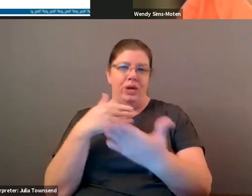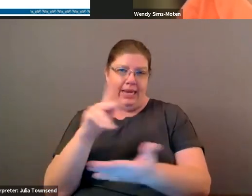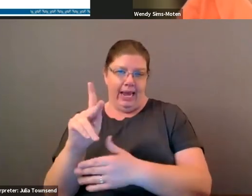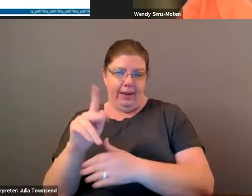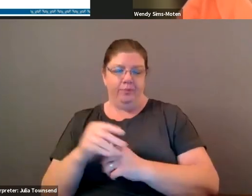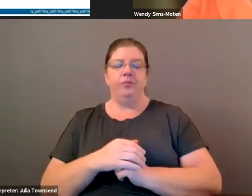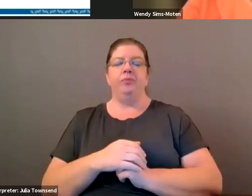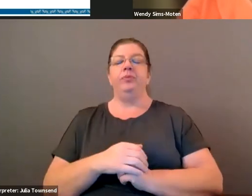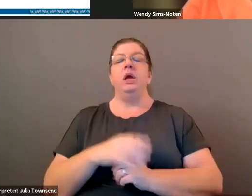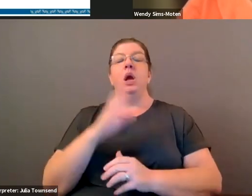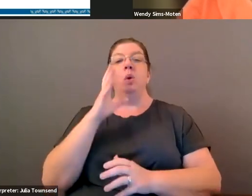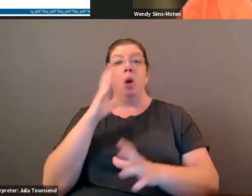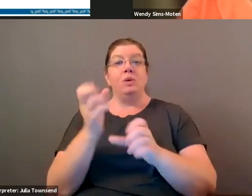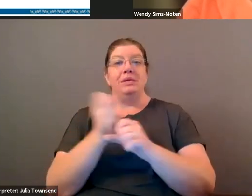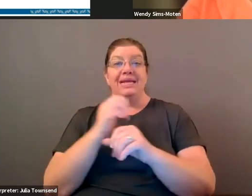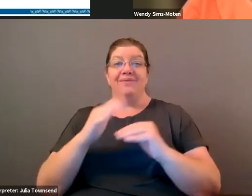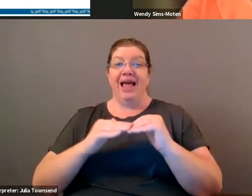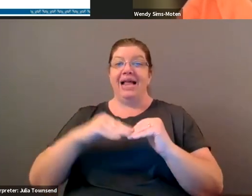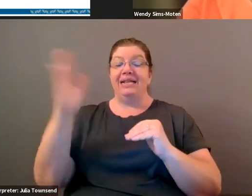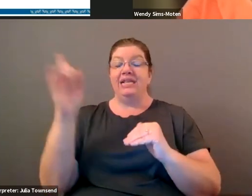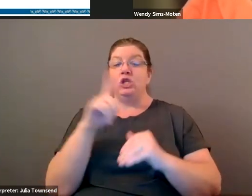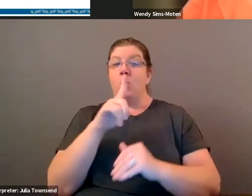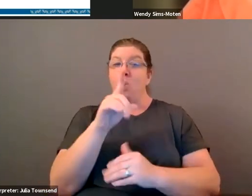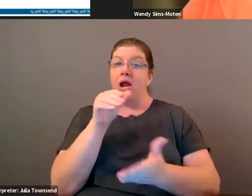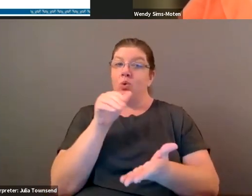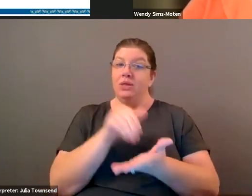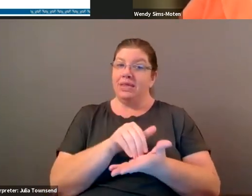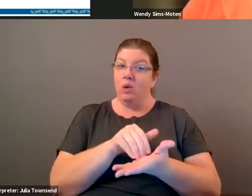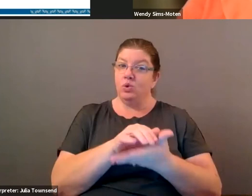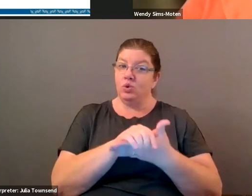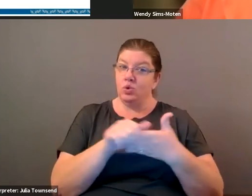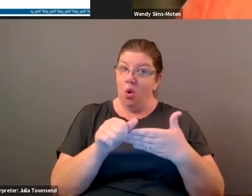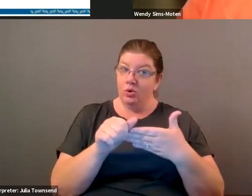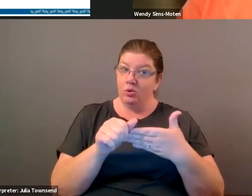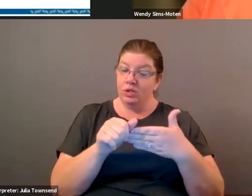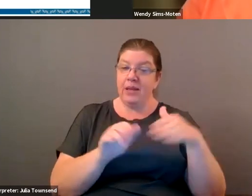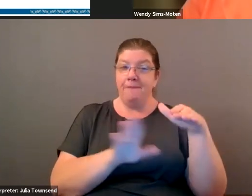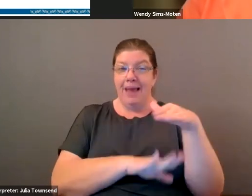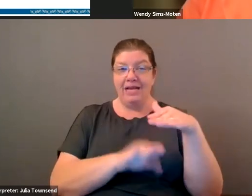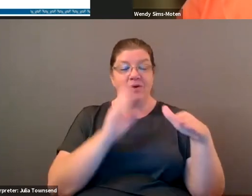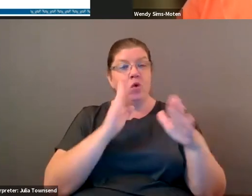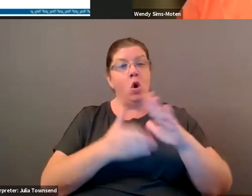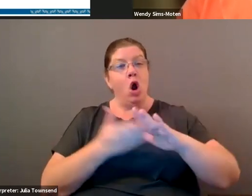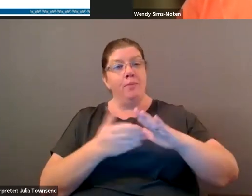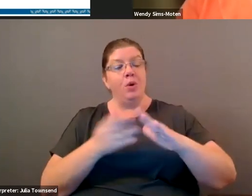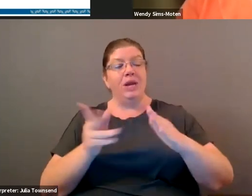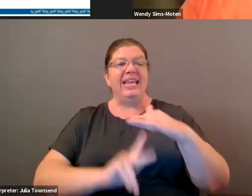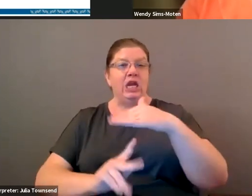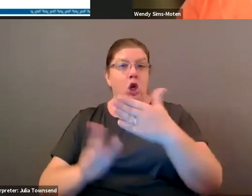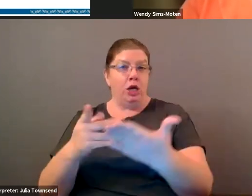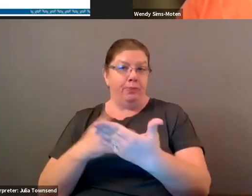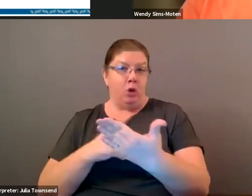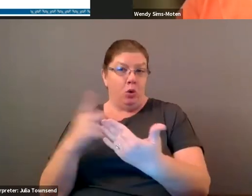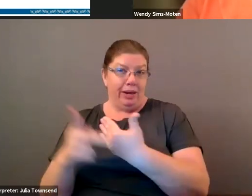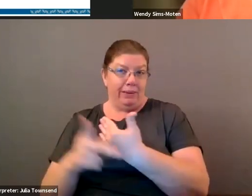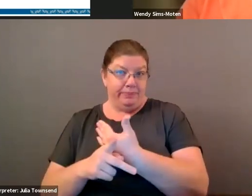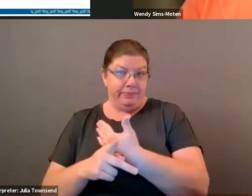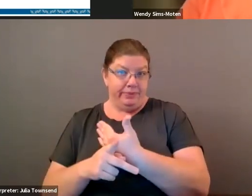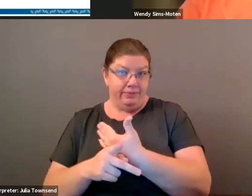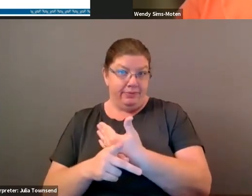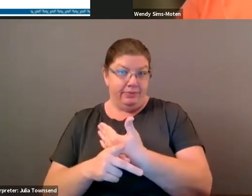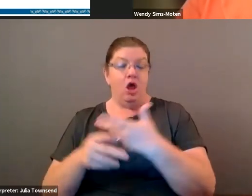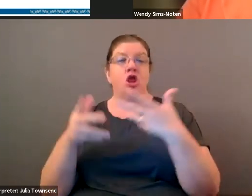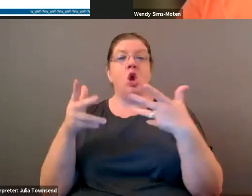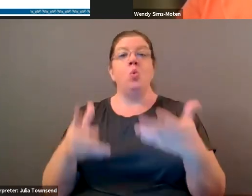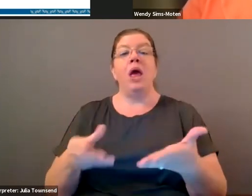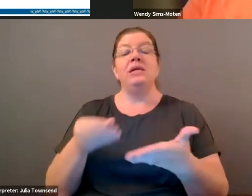we will receive at least a minimum of $100,000 base grant for operating kindergarten programs. And then the rest of the